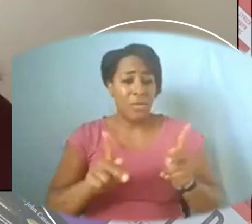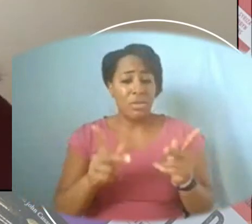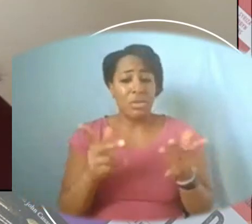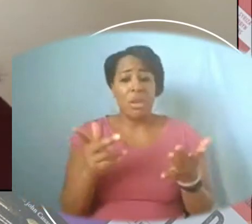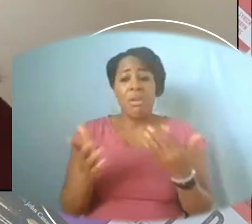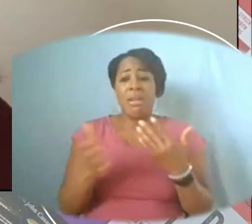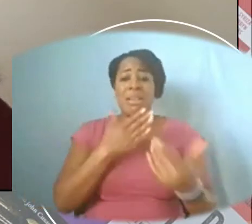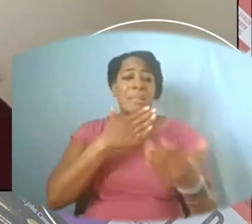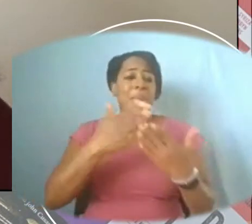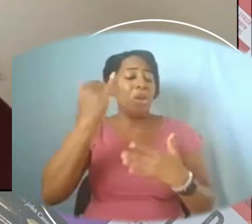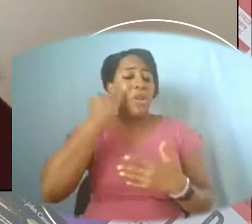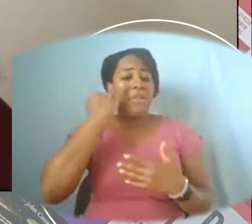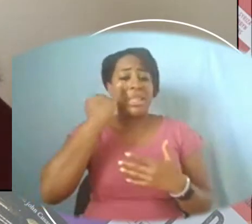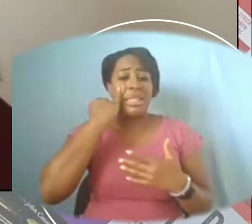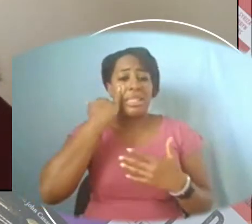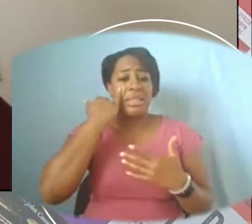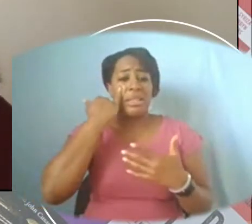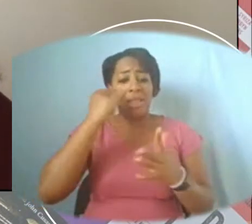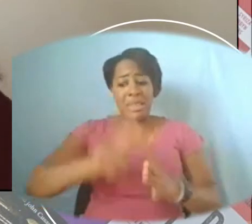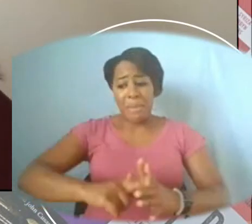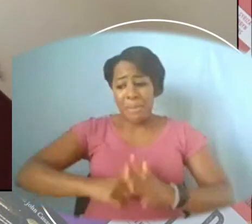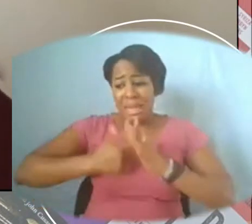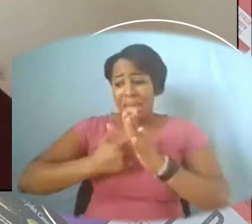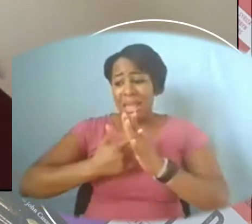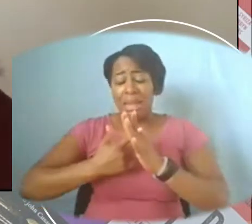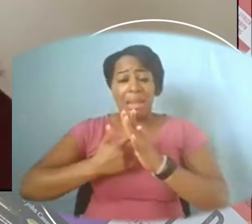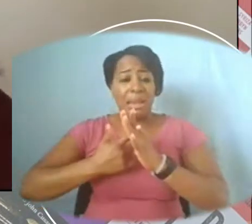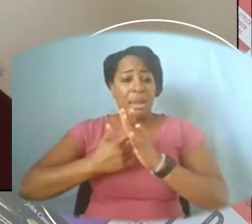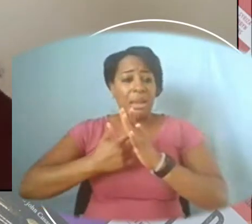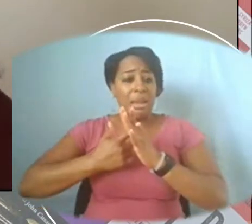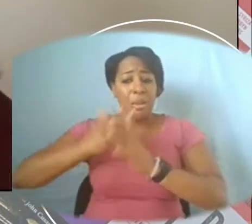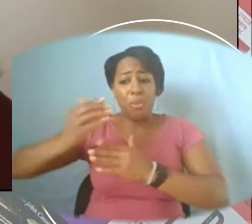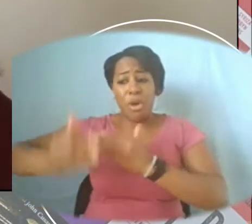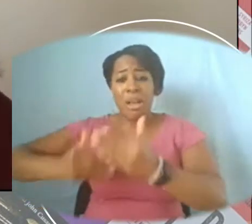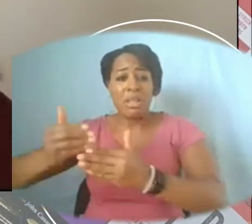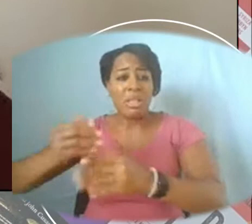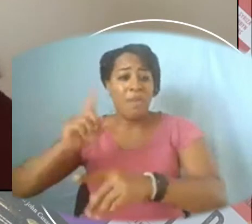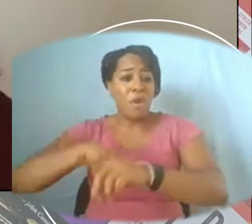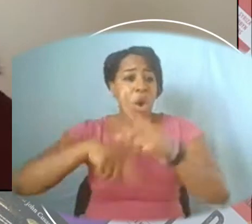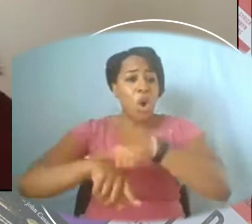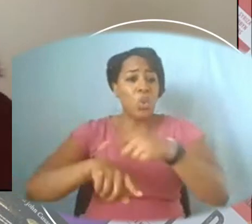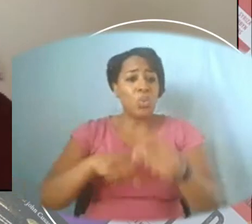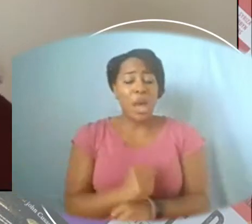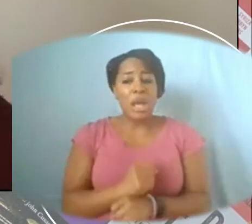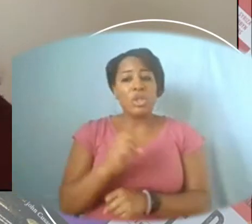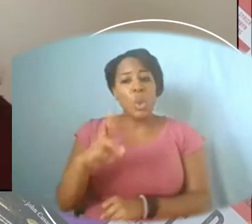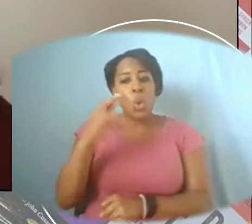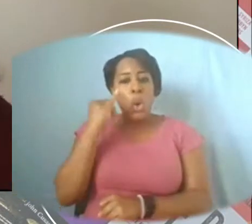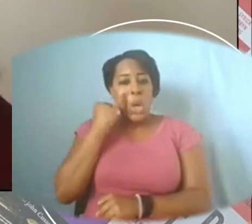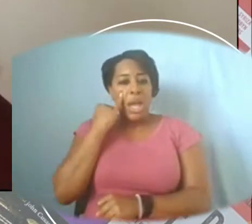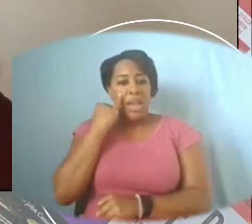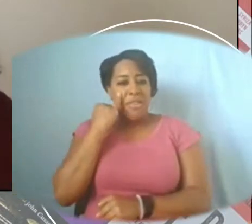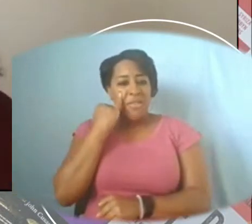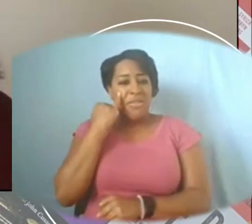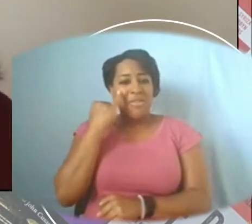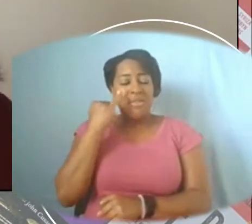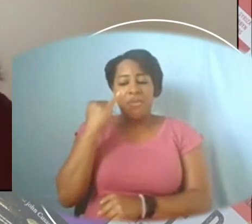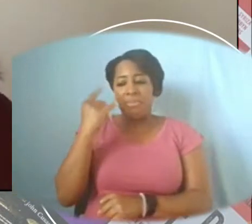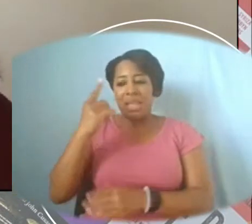beginning stages of arrest, or if they're at the end of their time and they're fighting for board